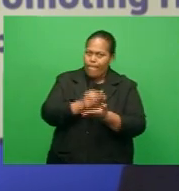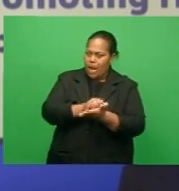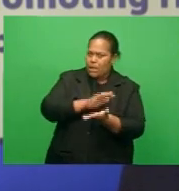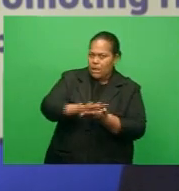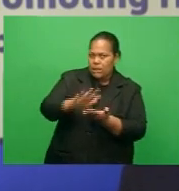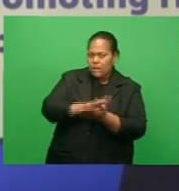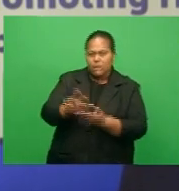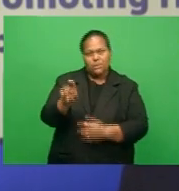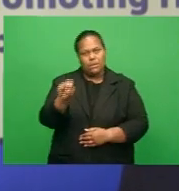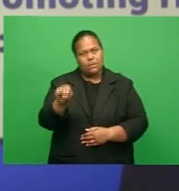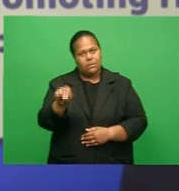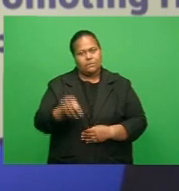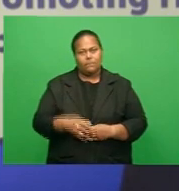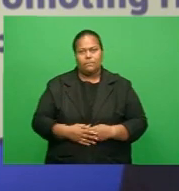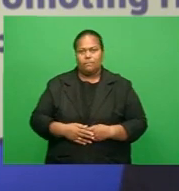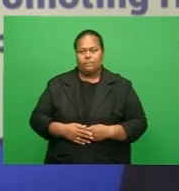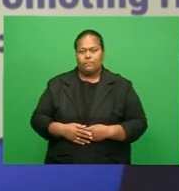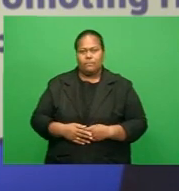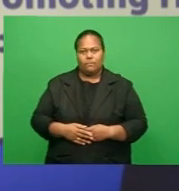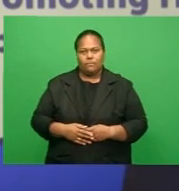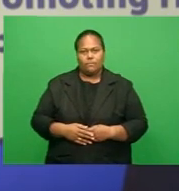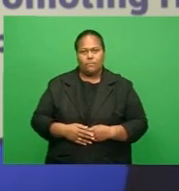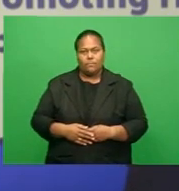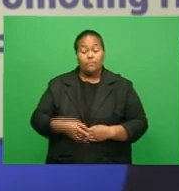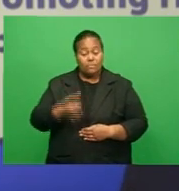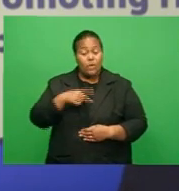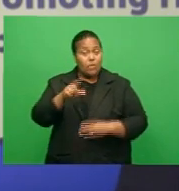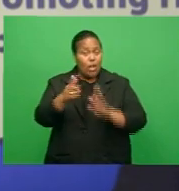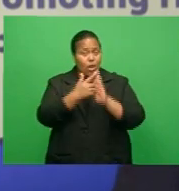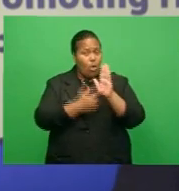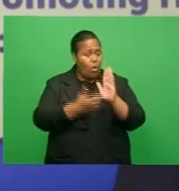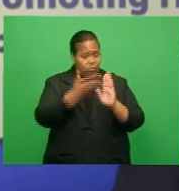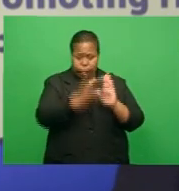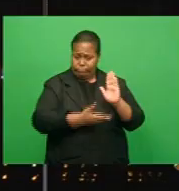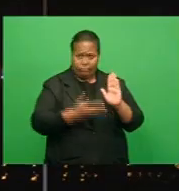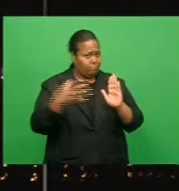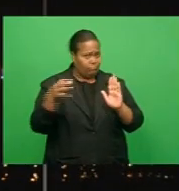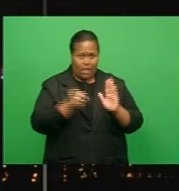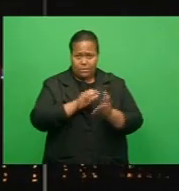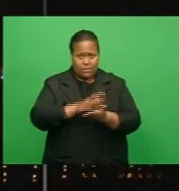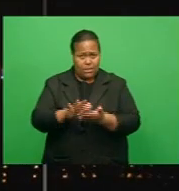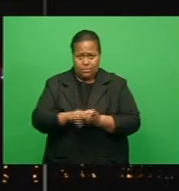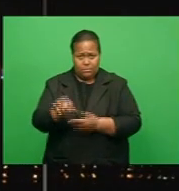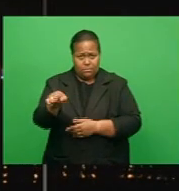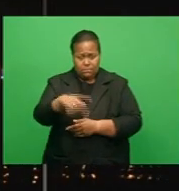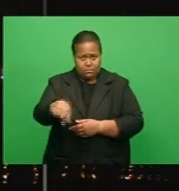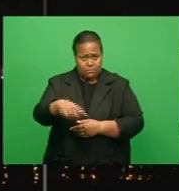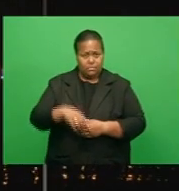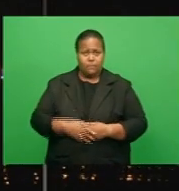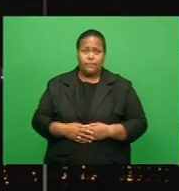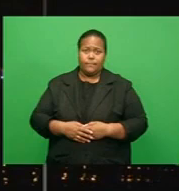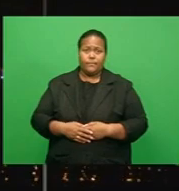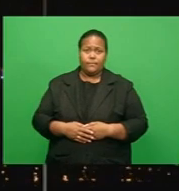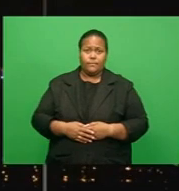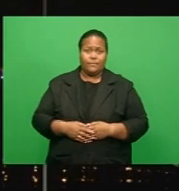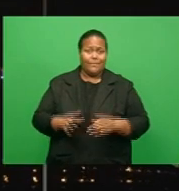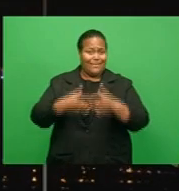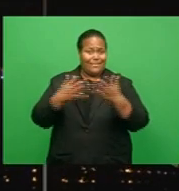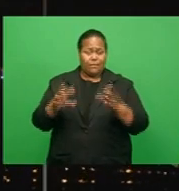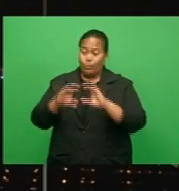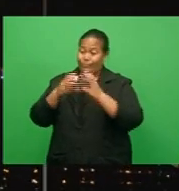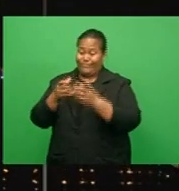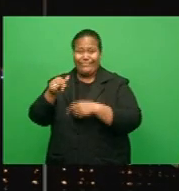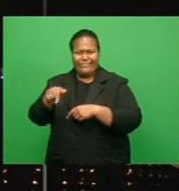is a need, and as per the law they have to maintain that. The task force is expected to include